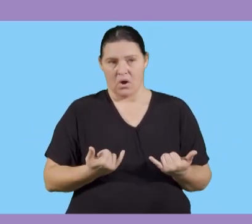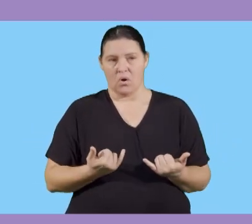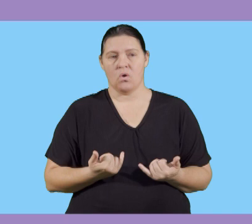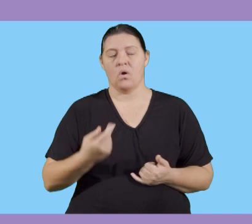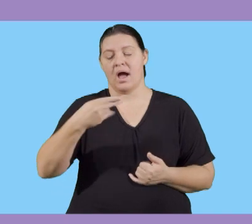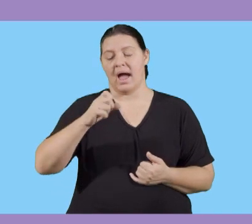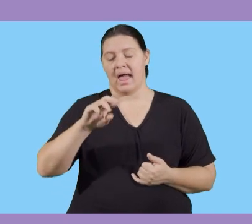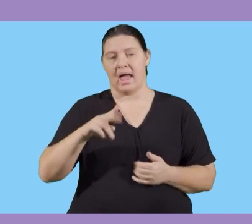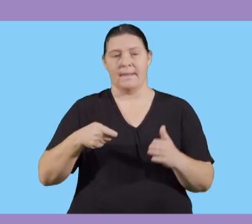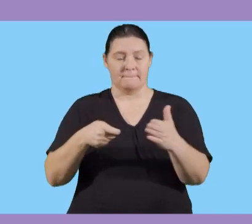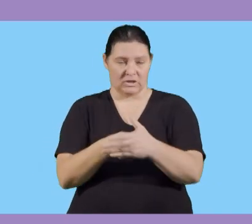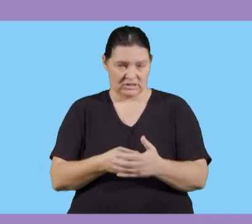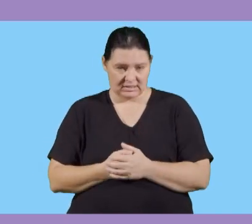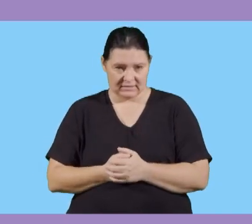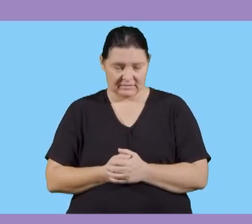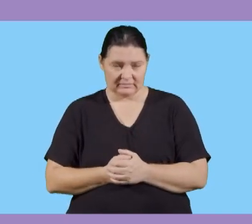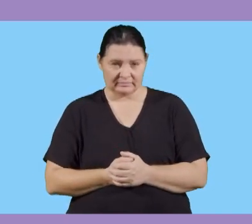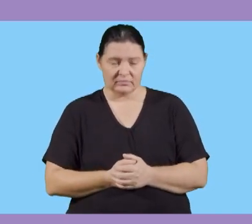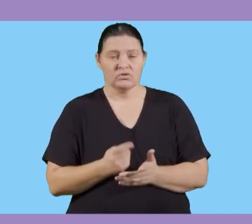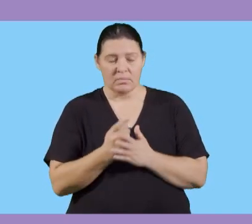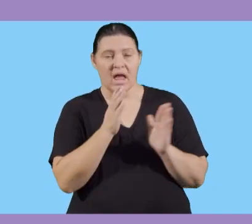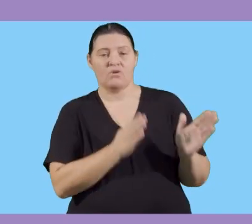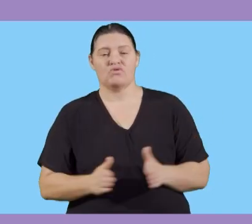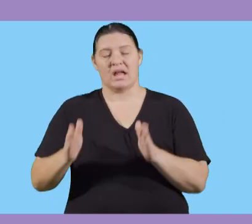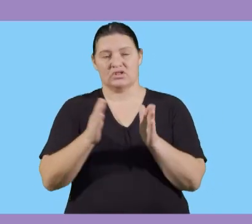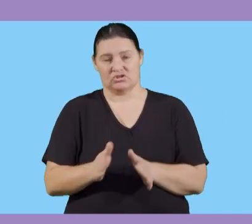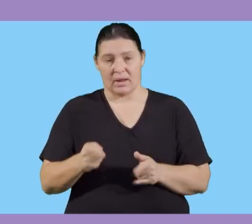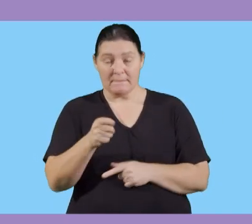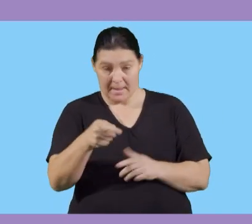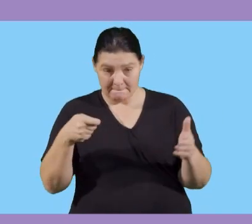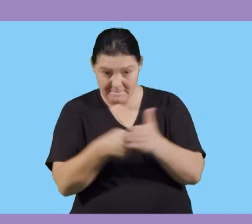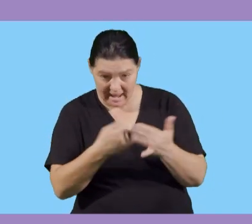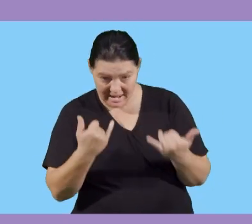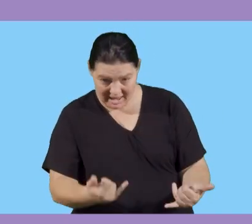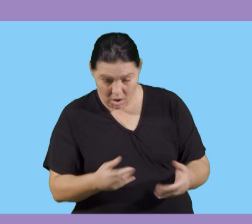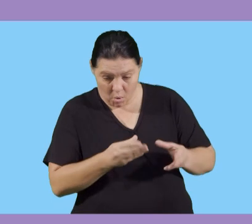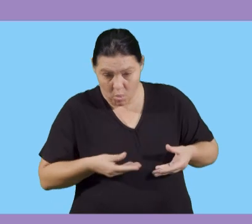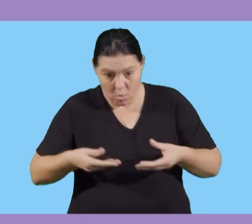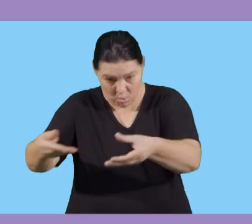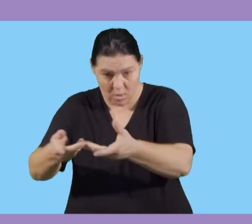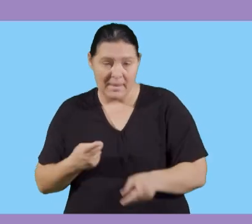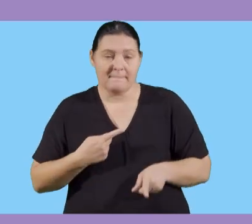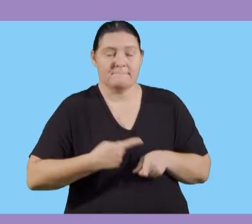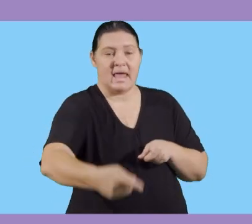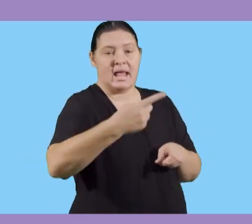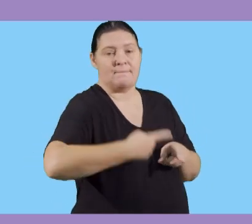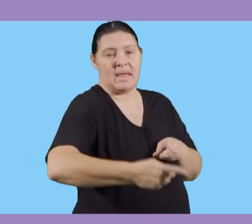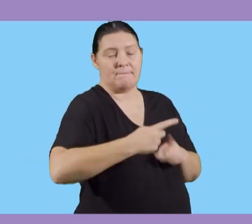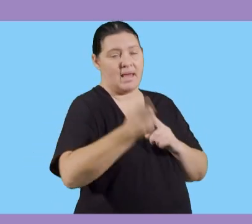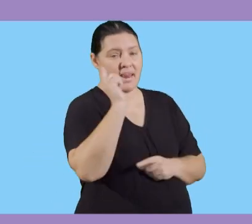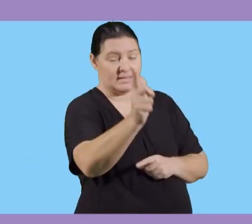purchase. So hire purchase is an arrangement for buying goods now and paying back the money